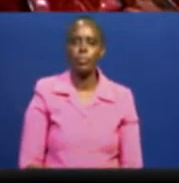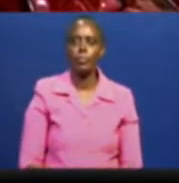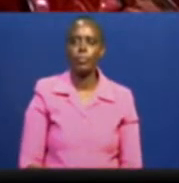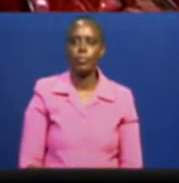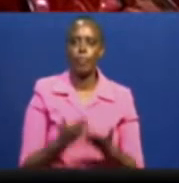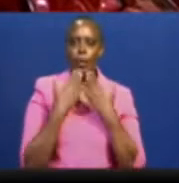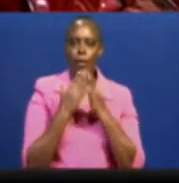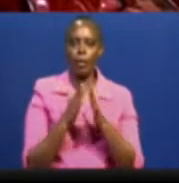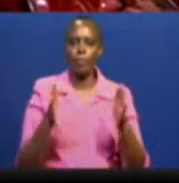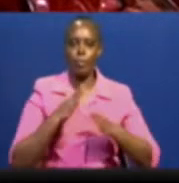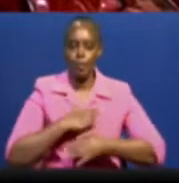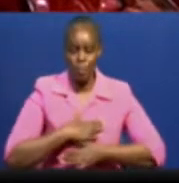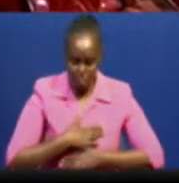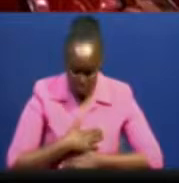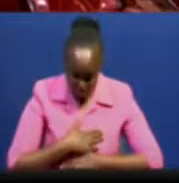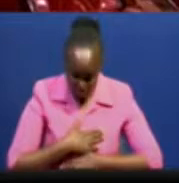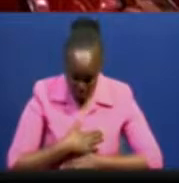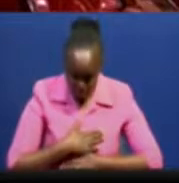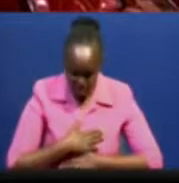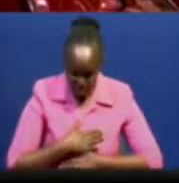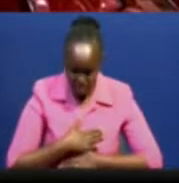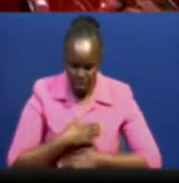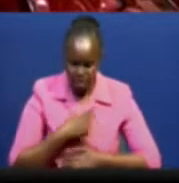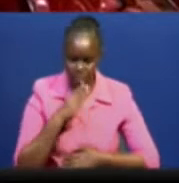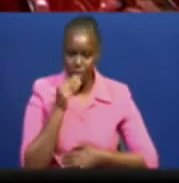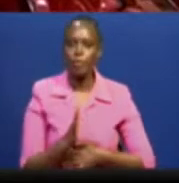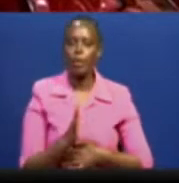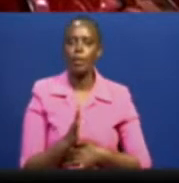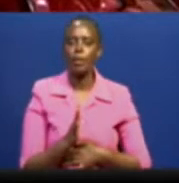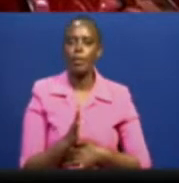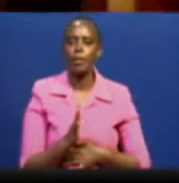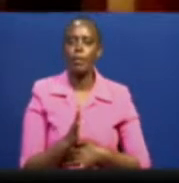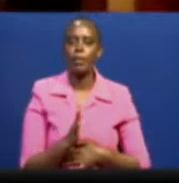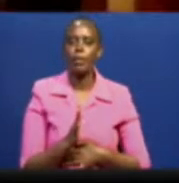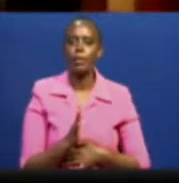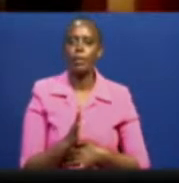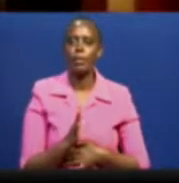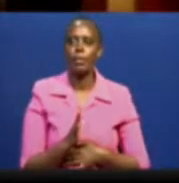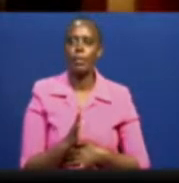Thank you, Honorable Speaker. Honorable Speaker.